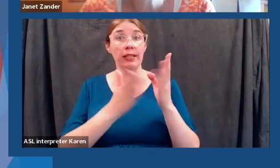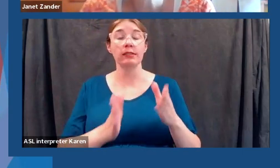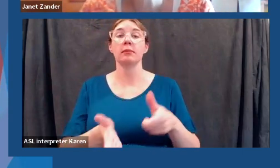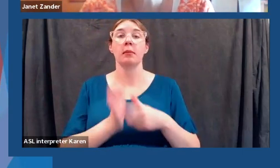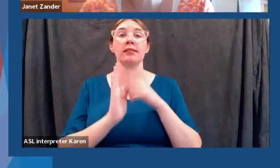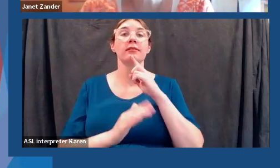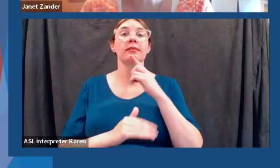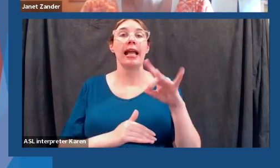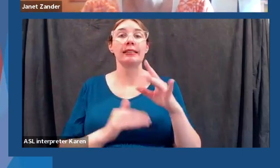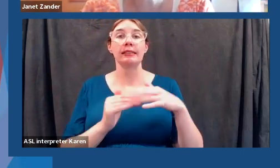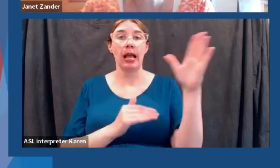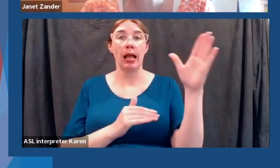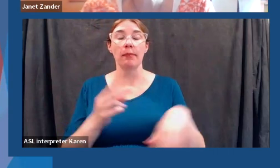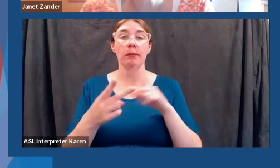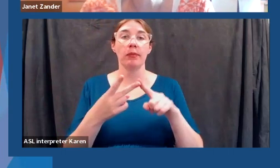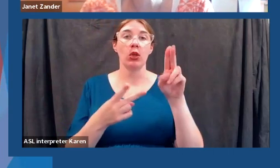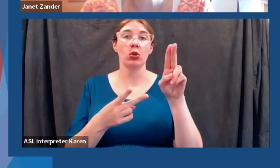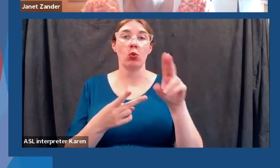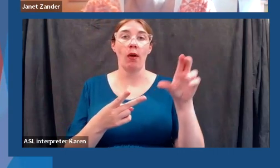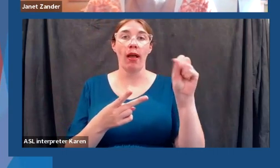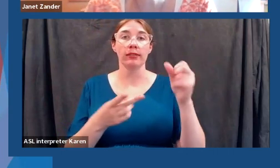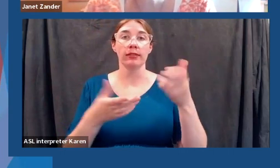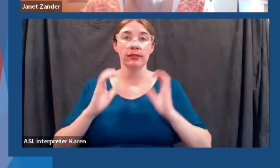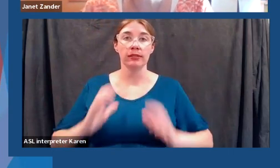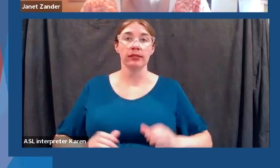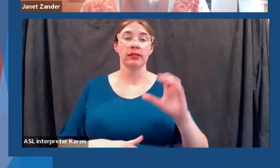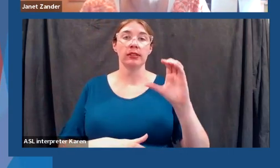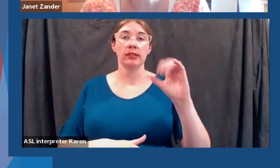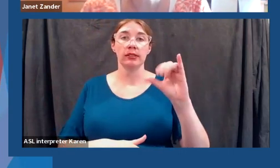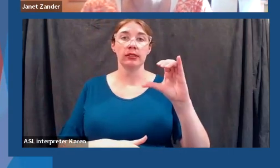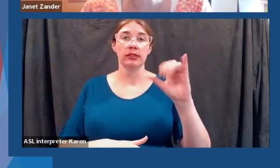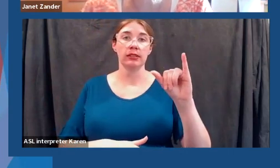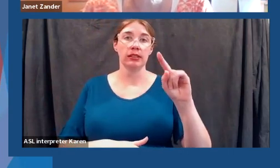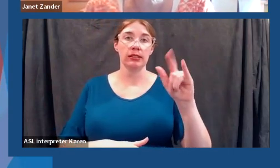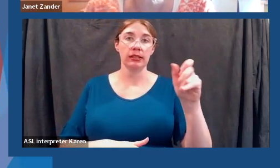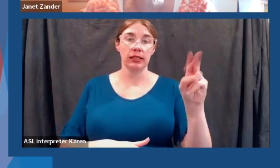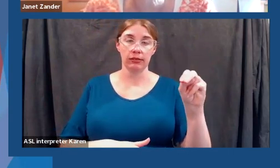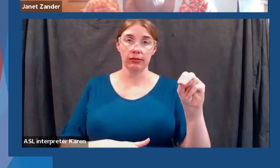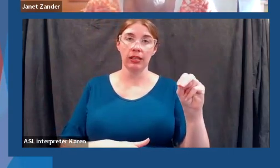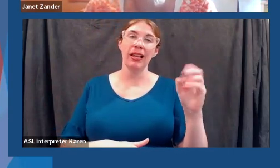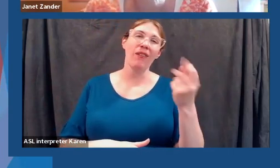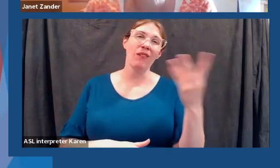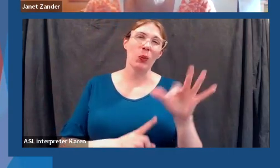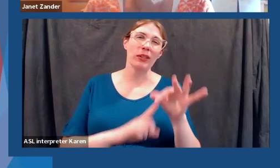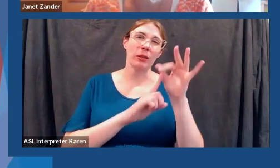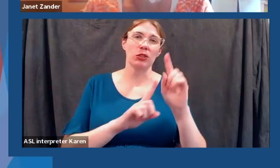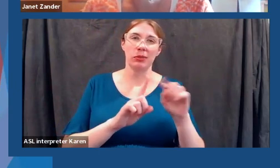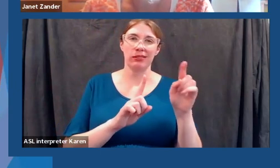be a U.S. citizen. Again, there are exceptions, but none that would apply here for our residential care facility